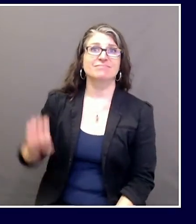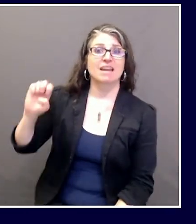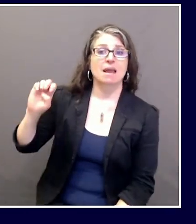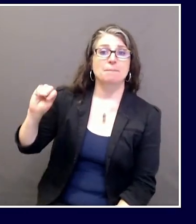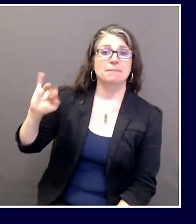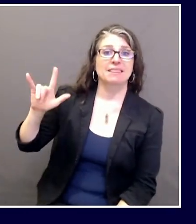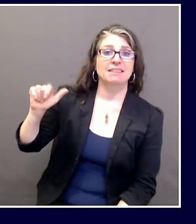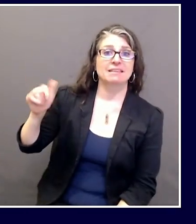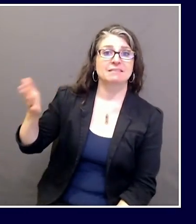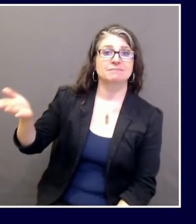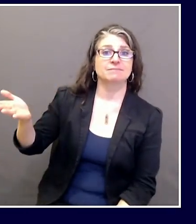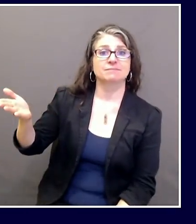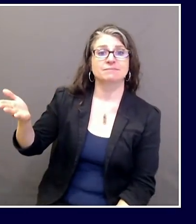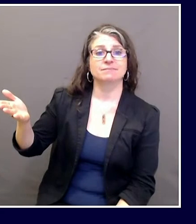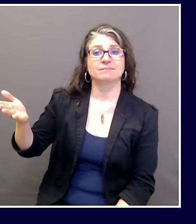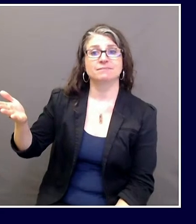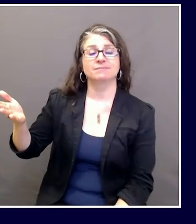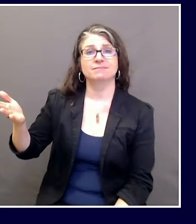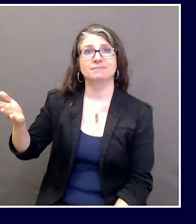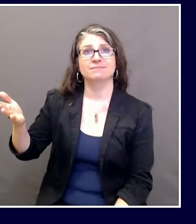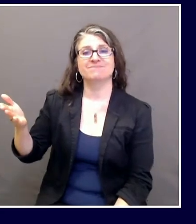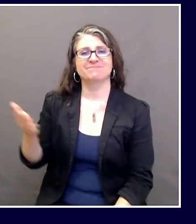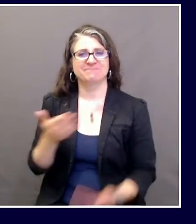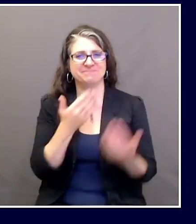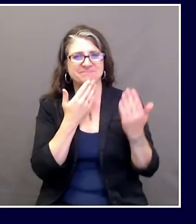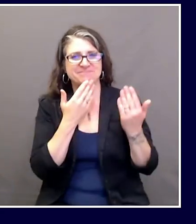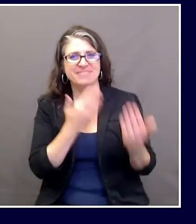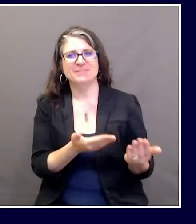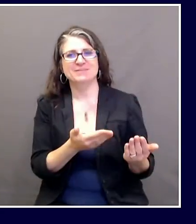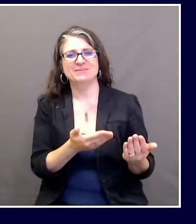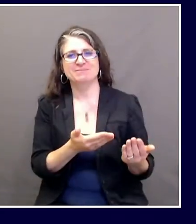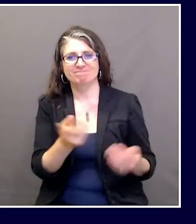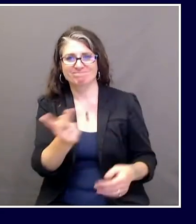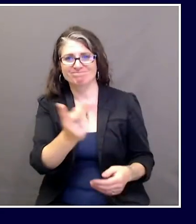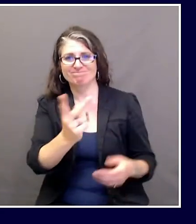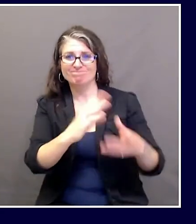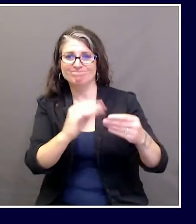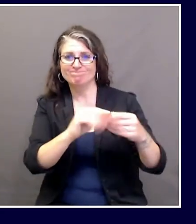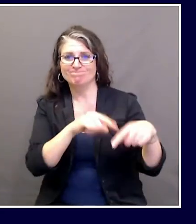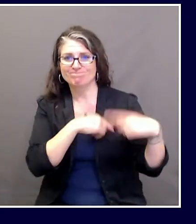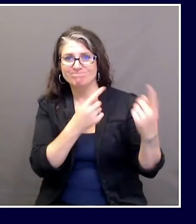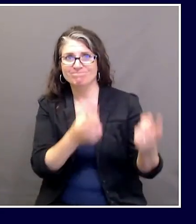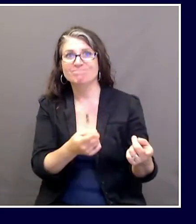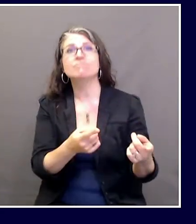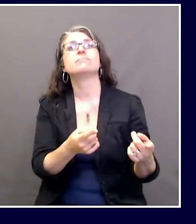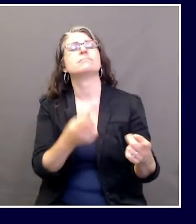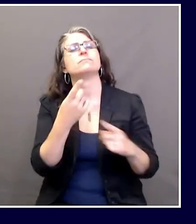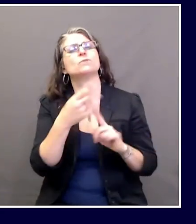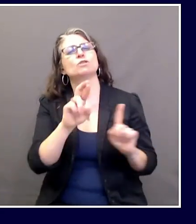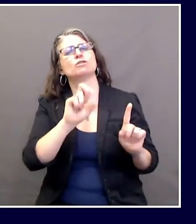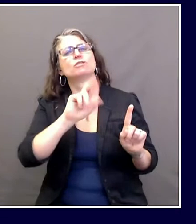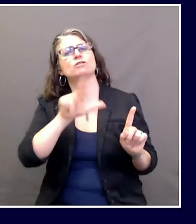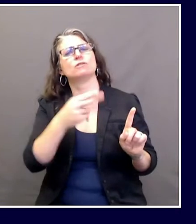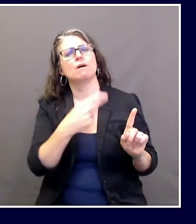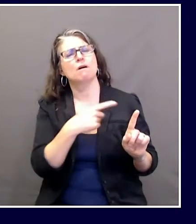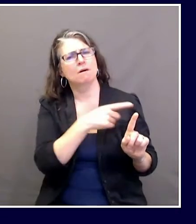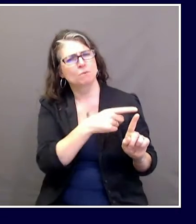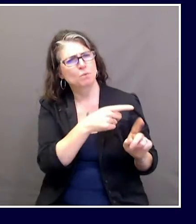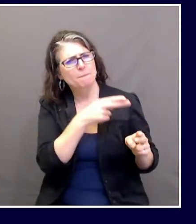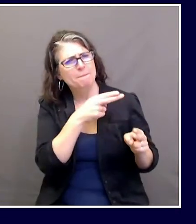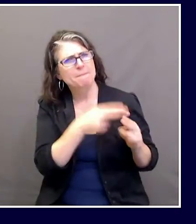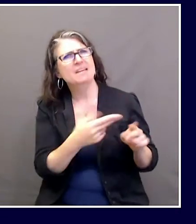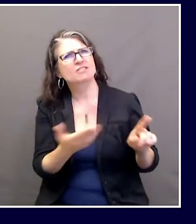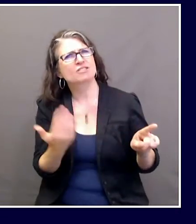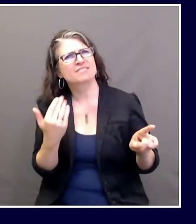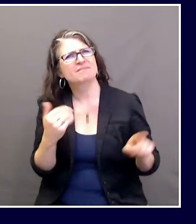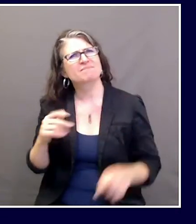Hi, good afternoon, both of you. Dr. Shaw, you mentioned earlier about a mobile vaccination unit at Kennedy Park, I believe,